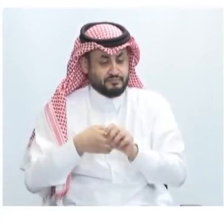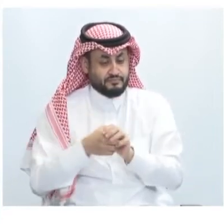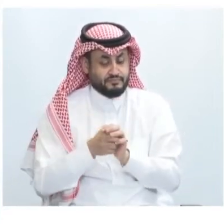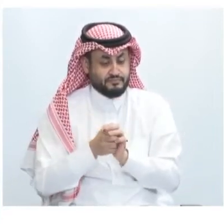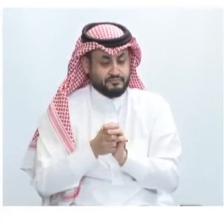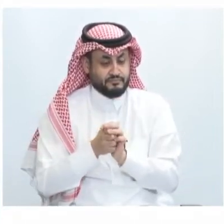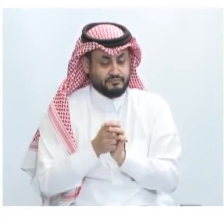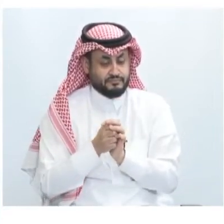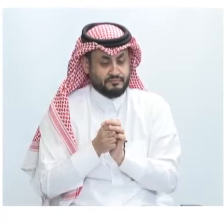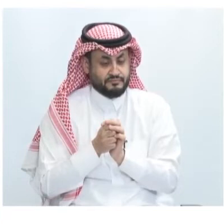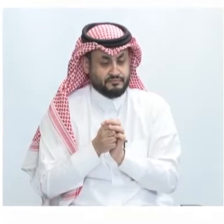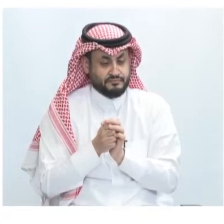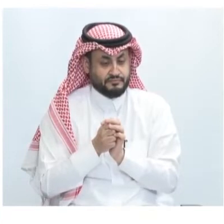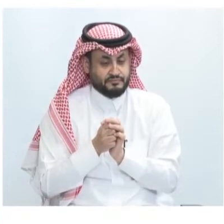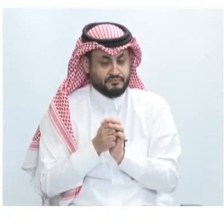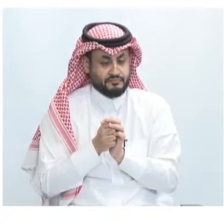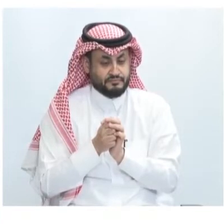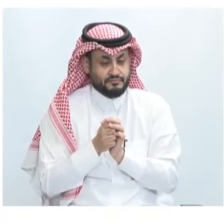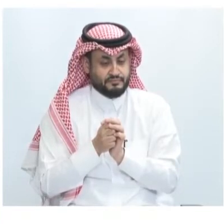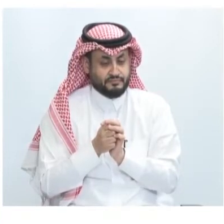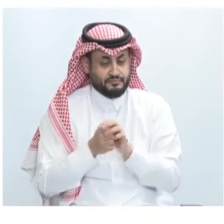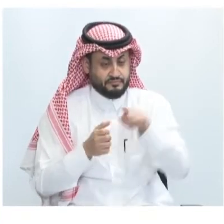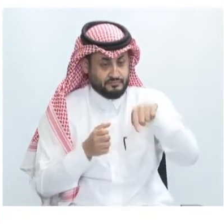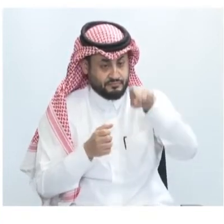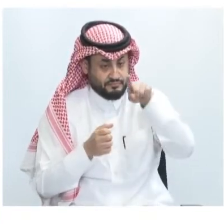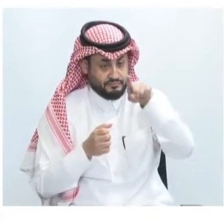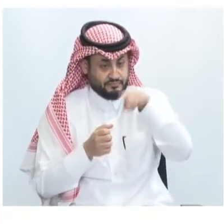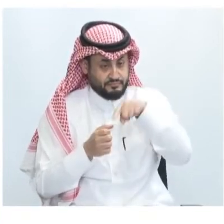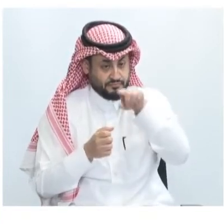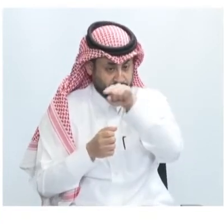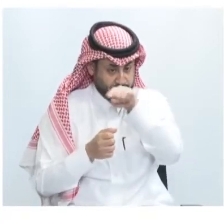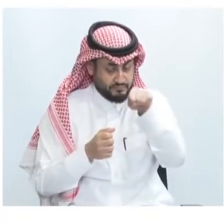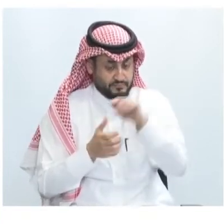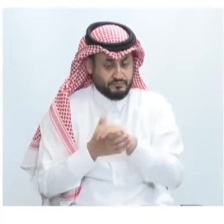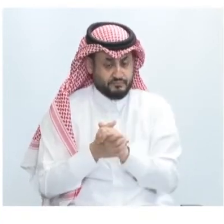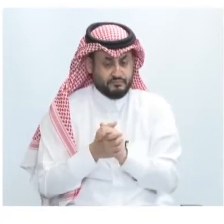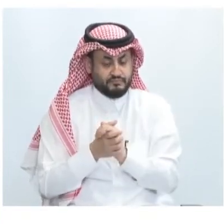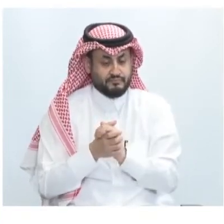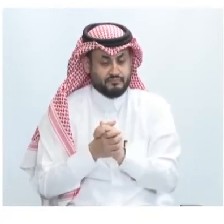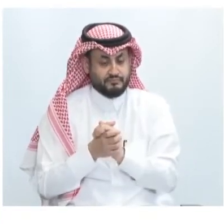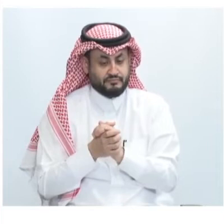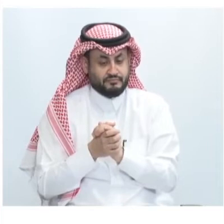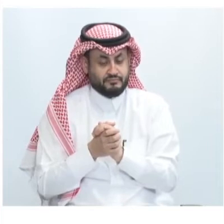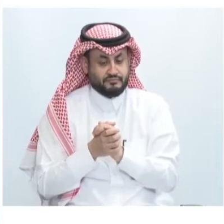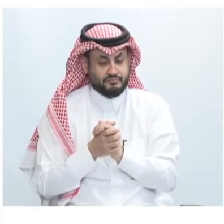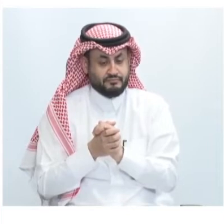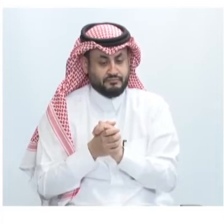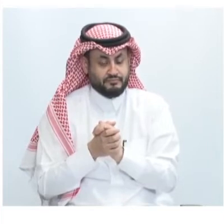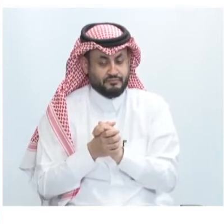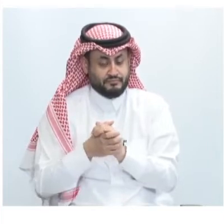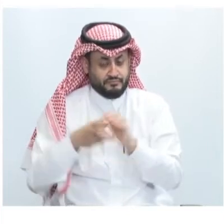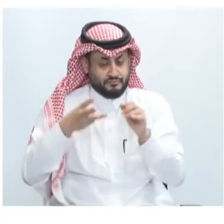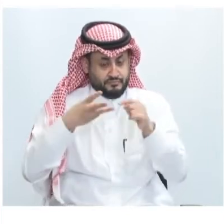this, and letter line also, and a line on the